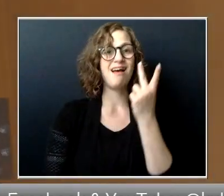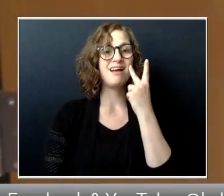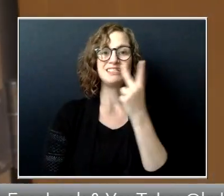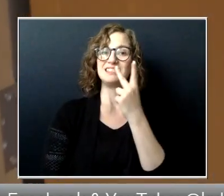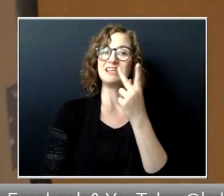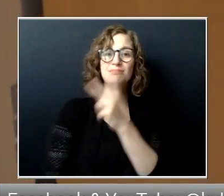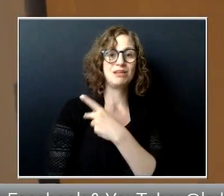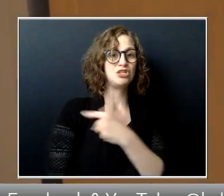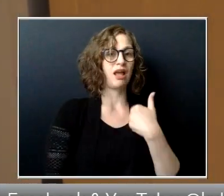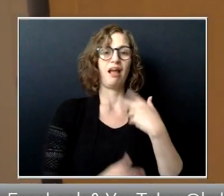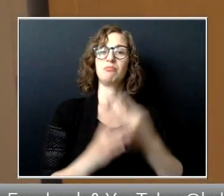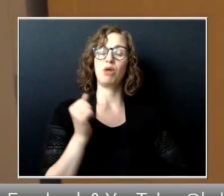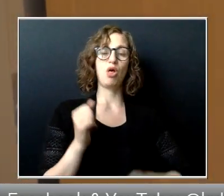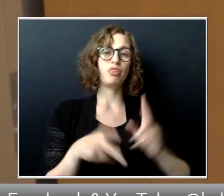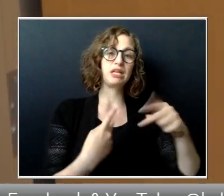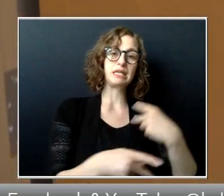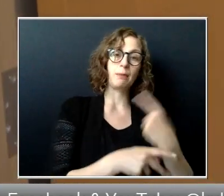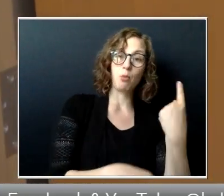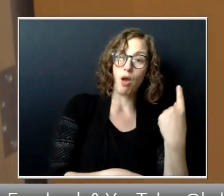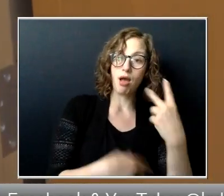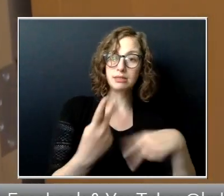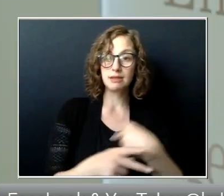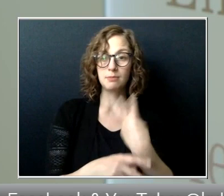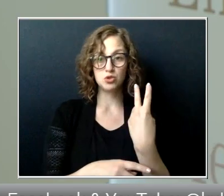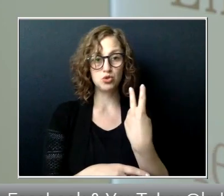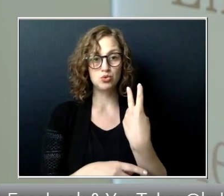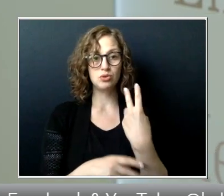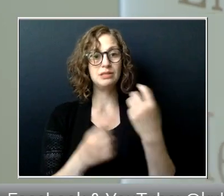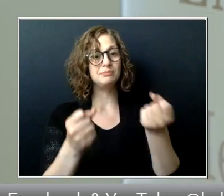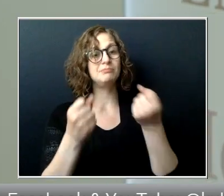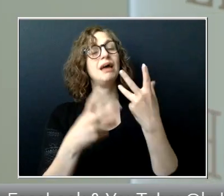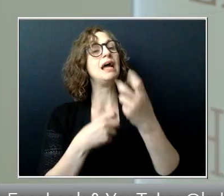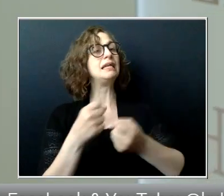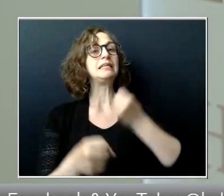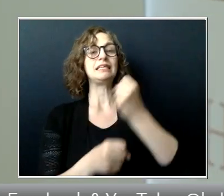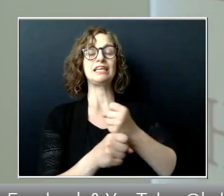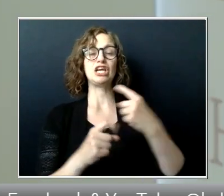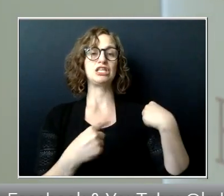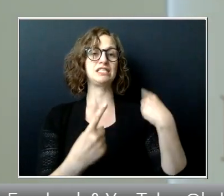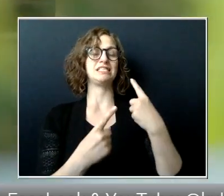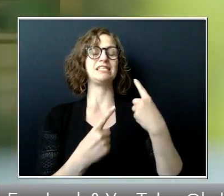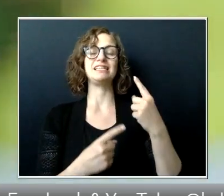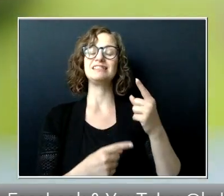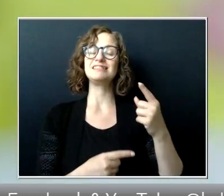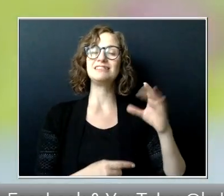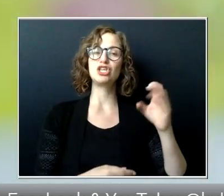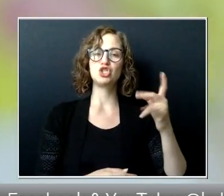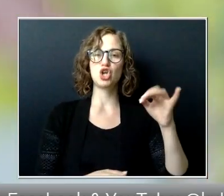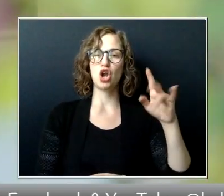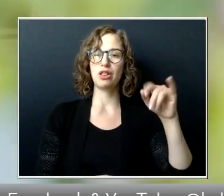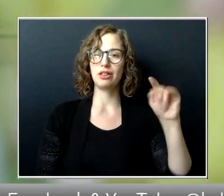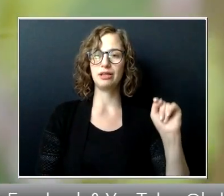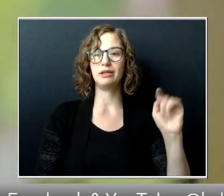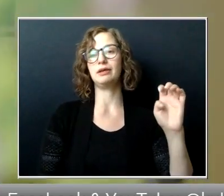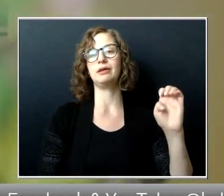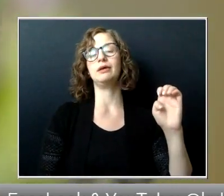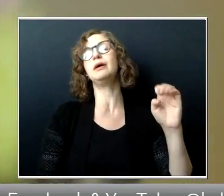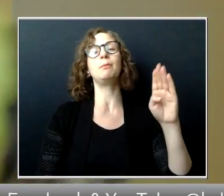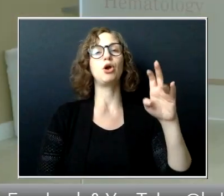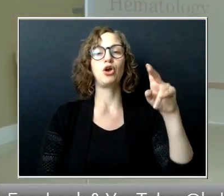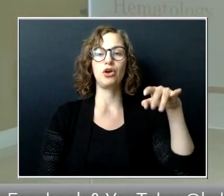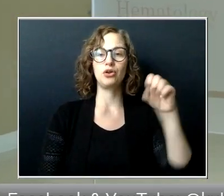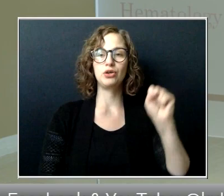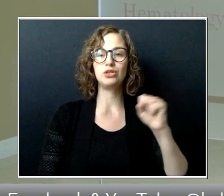It's been years since physician assistant Charlotte Burns first walked into the Cray Diabetes Center at the University of Kansas Health